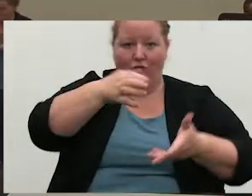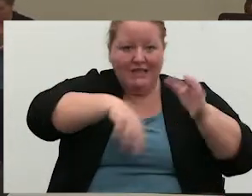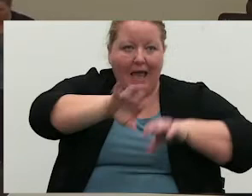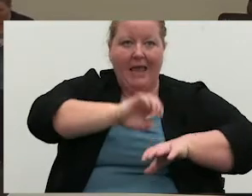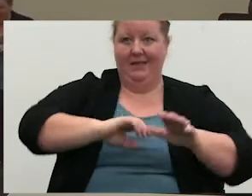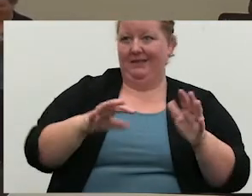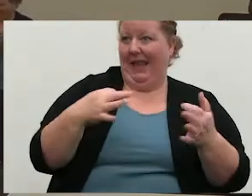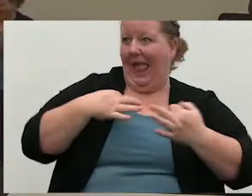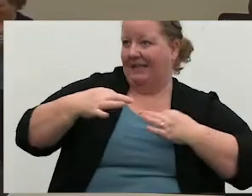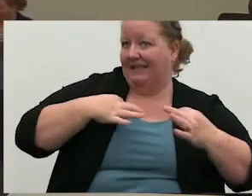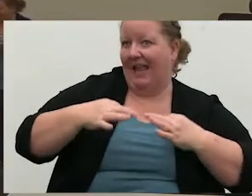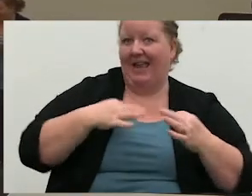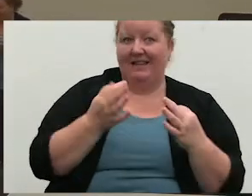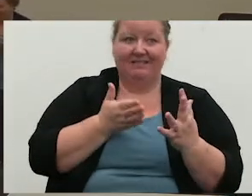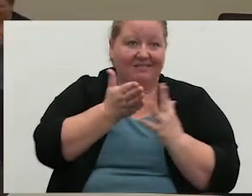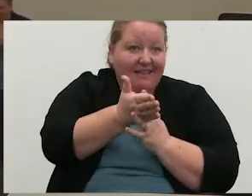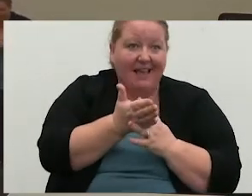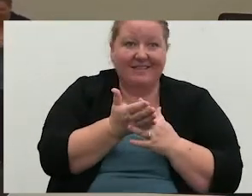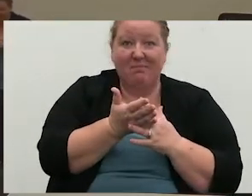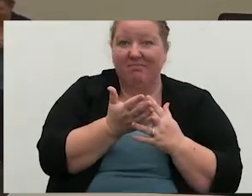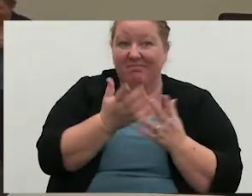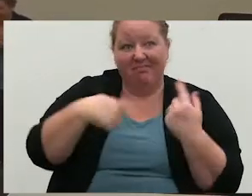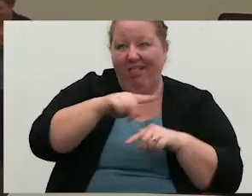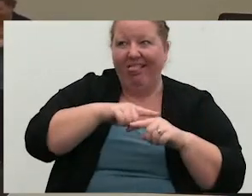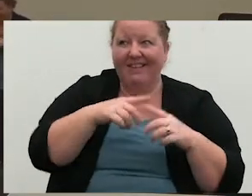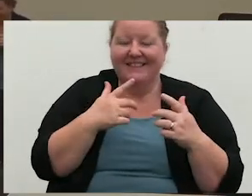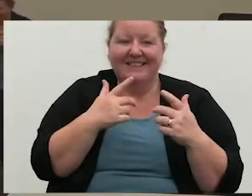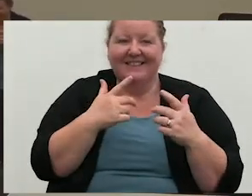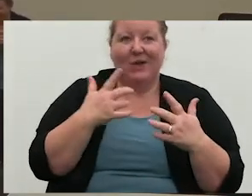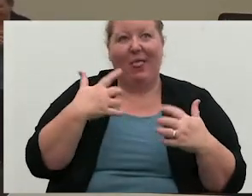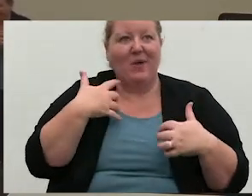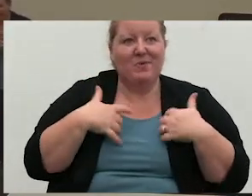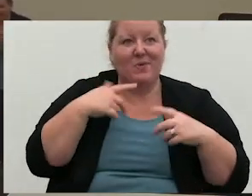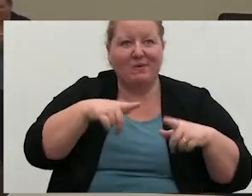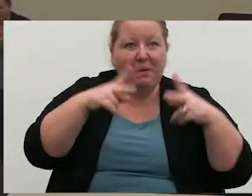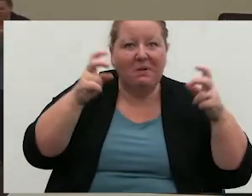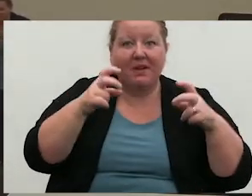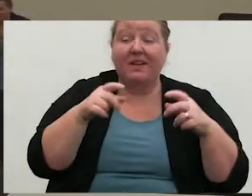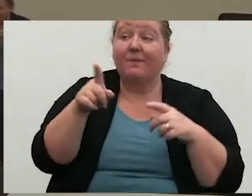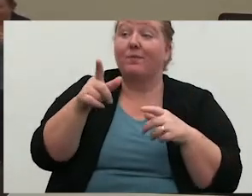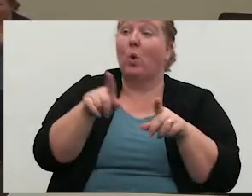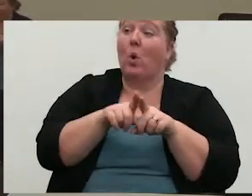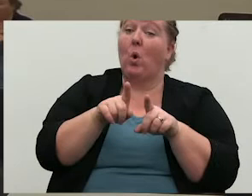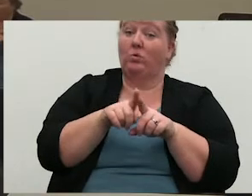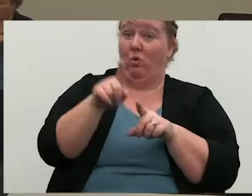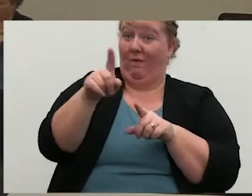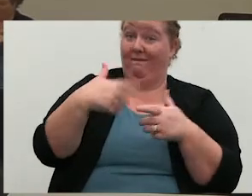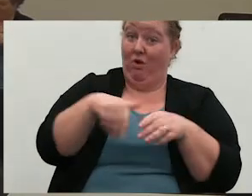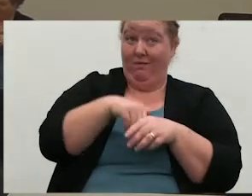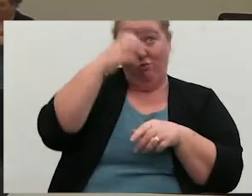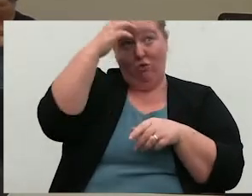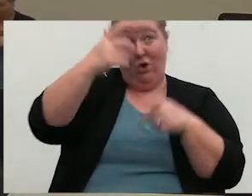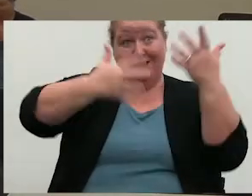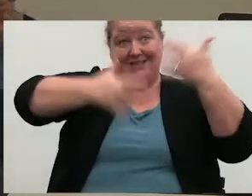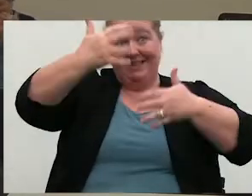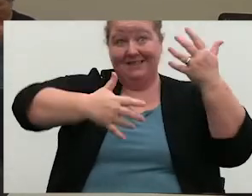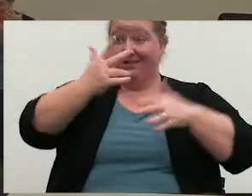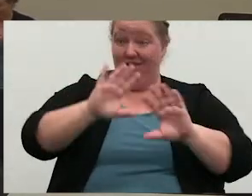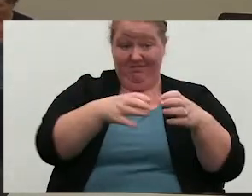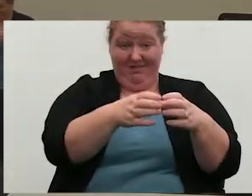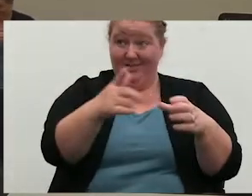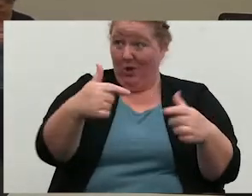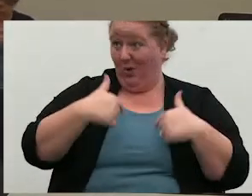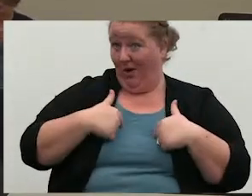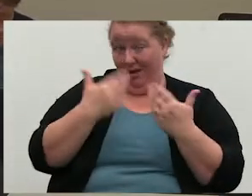and accessible. She's also a fellow and active member of the Royal Statistical Society. So I'm totally honoured to be able